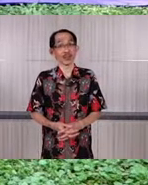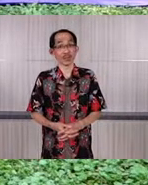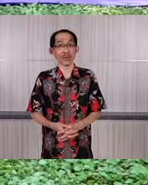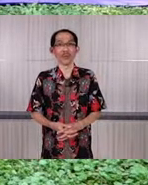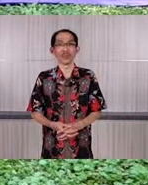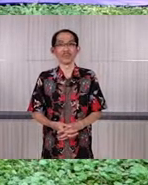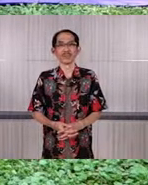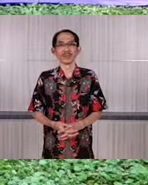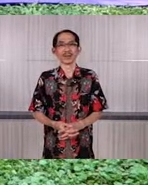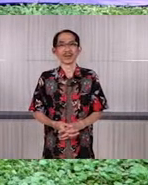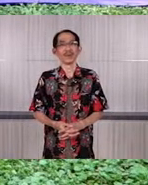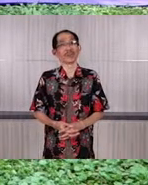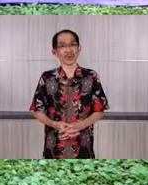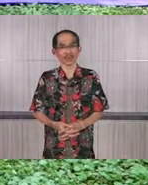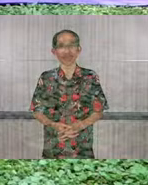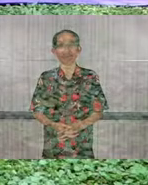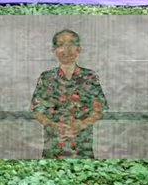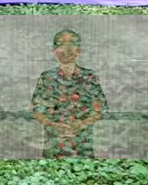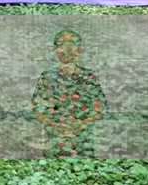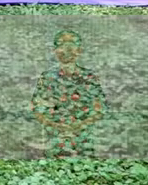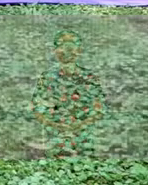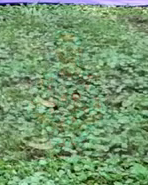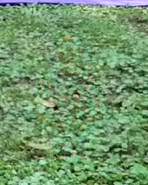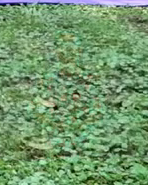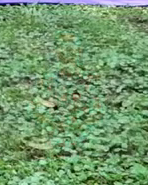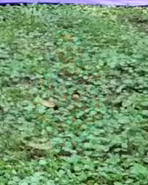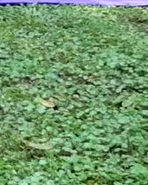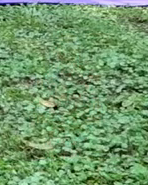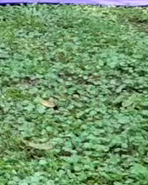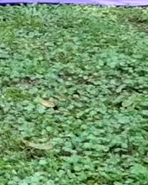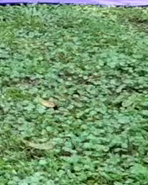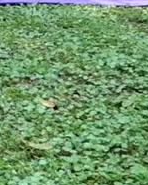is a form of contemplation.